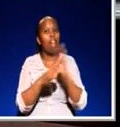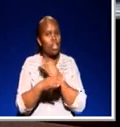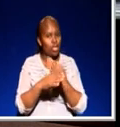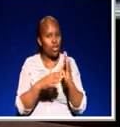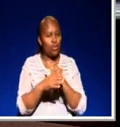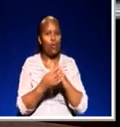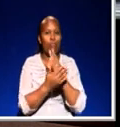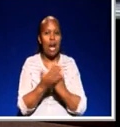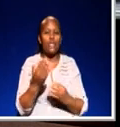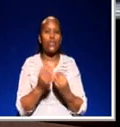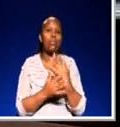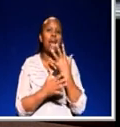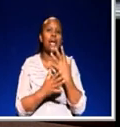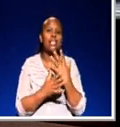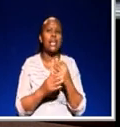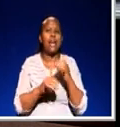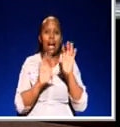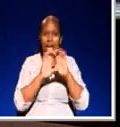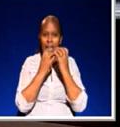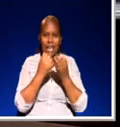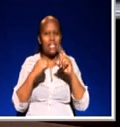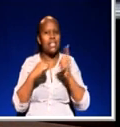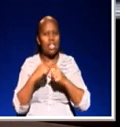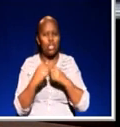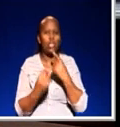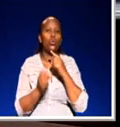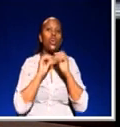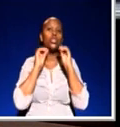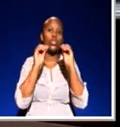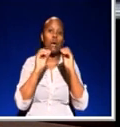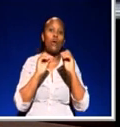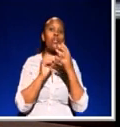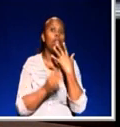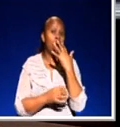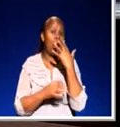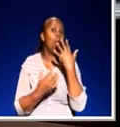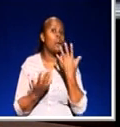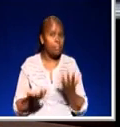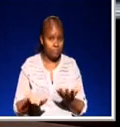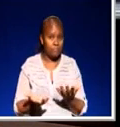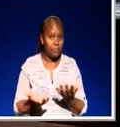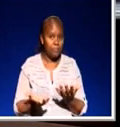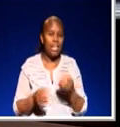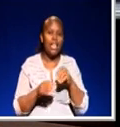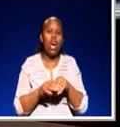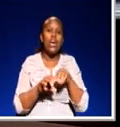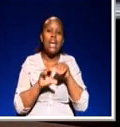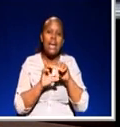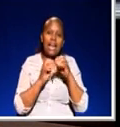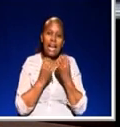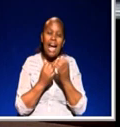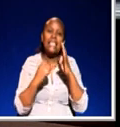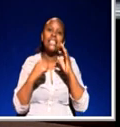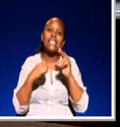class 6 you looked at the flower as a reproductive organ of the plant. And in class 7 you also looked